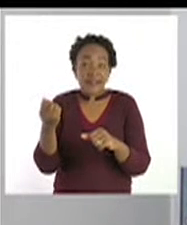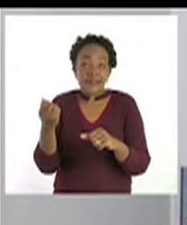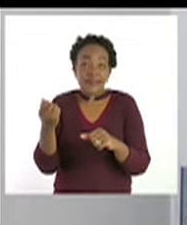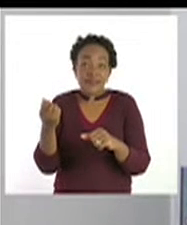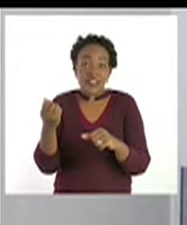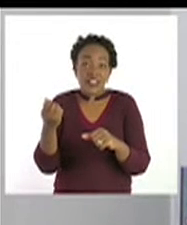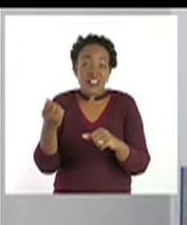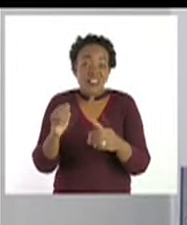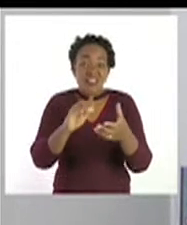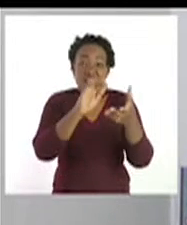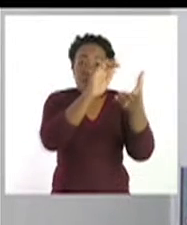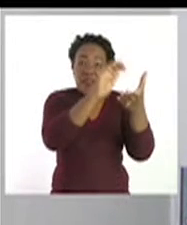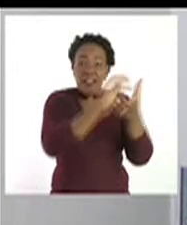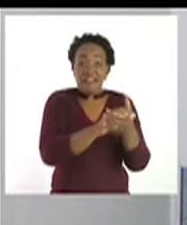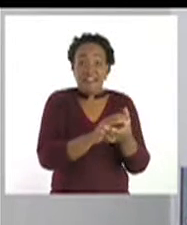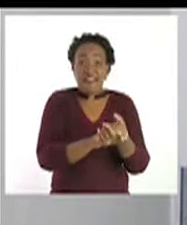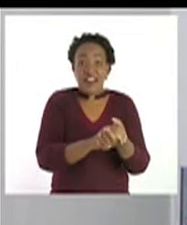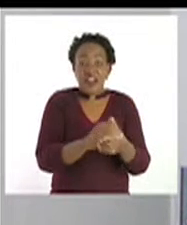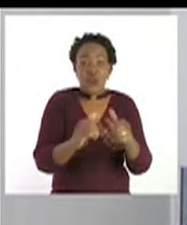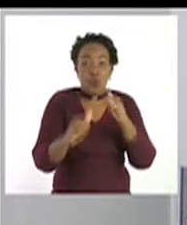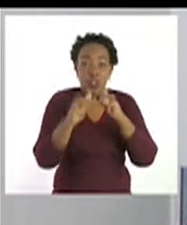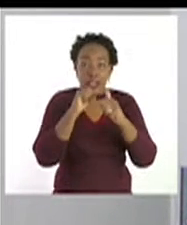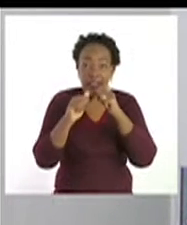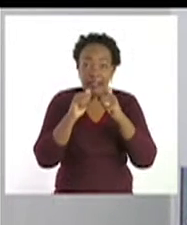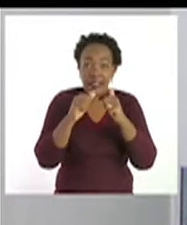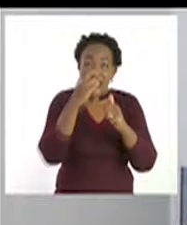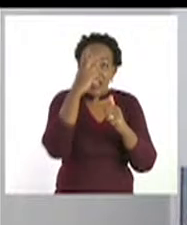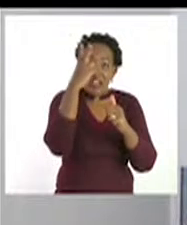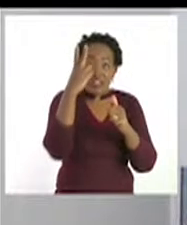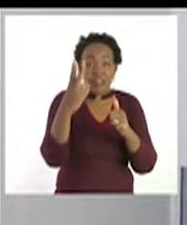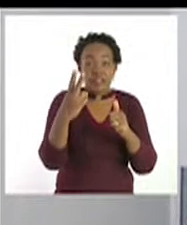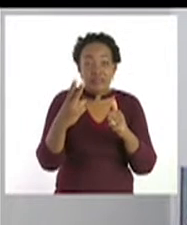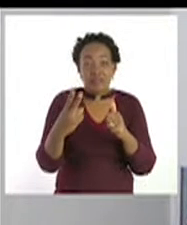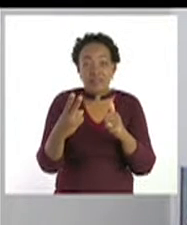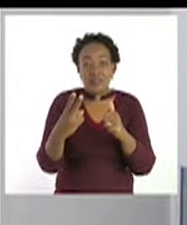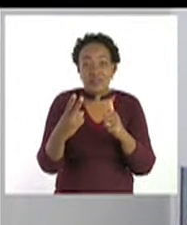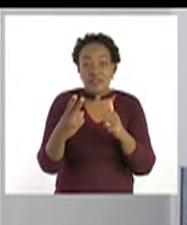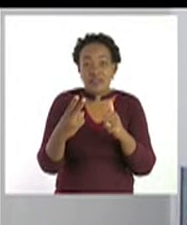My friend will eat 2 pieces out of